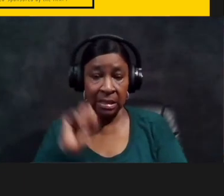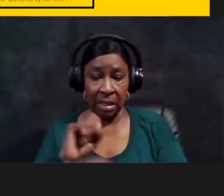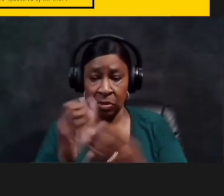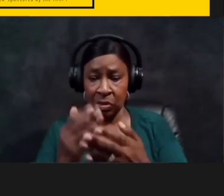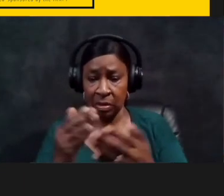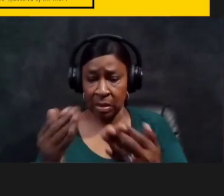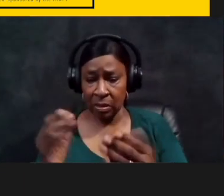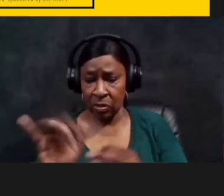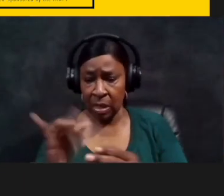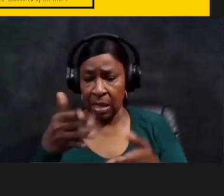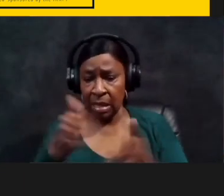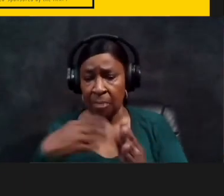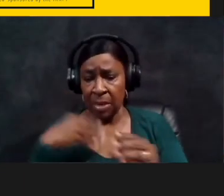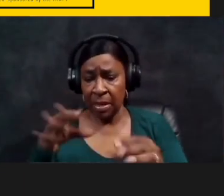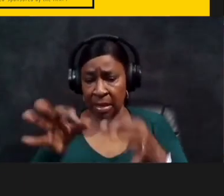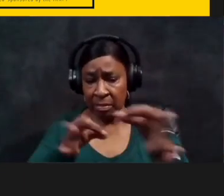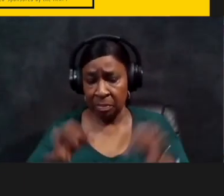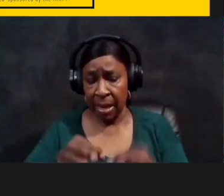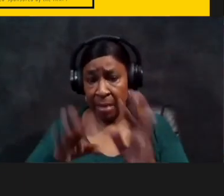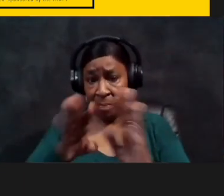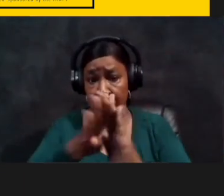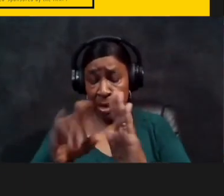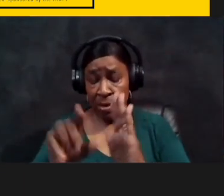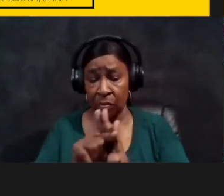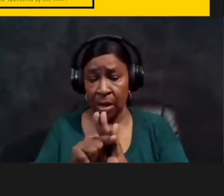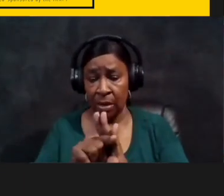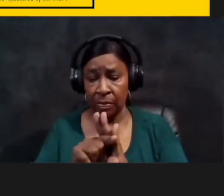give you some background as to